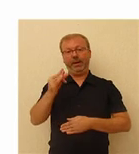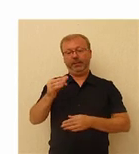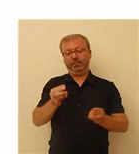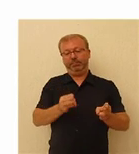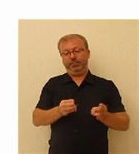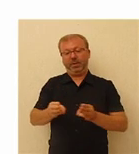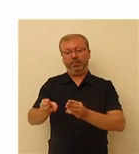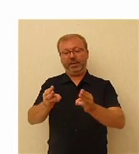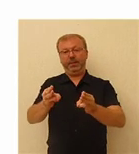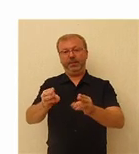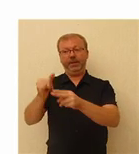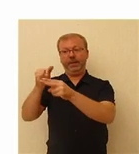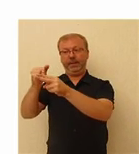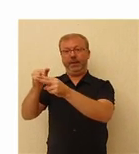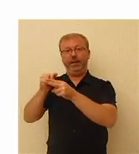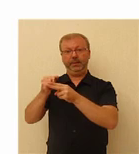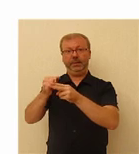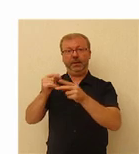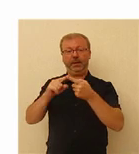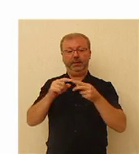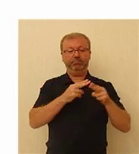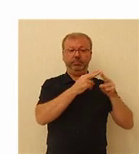correct path in and out.